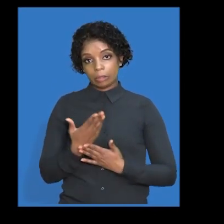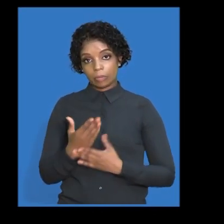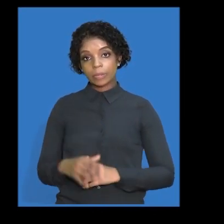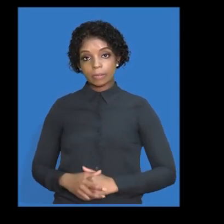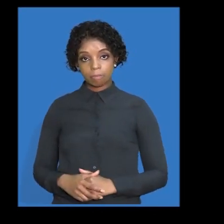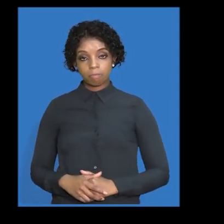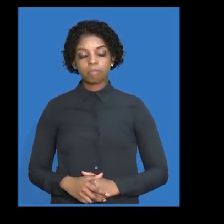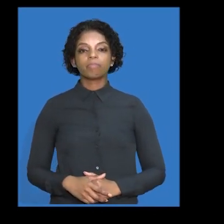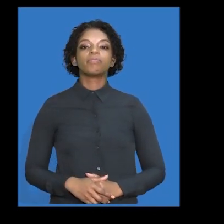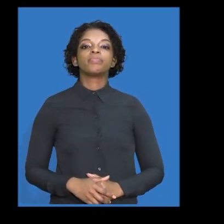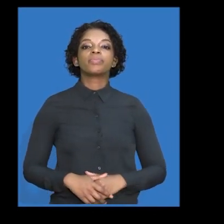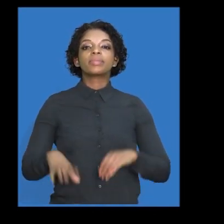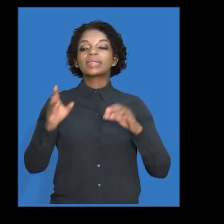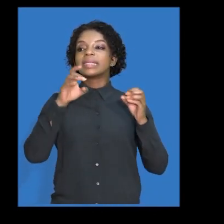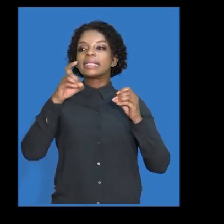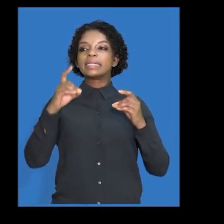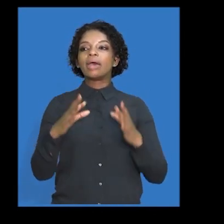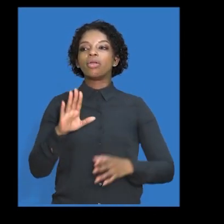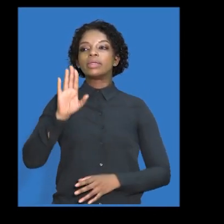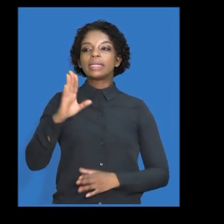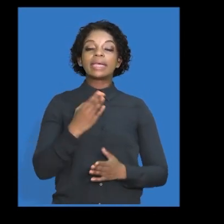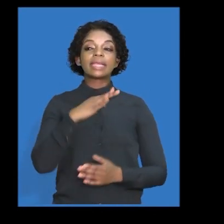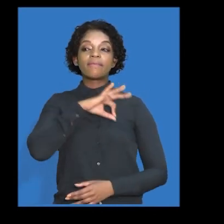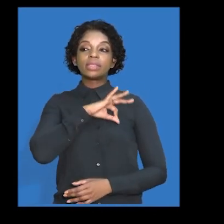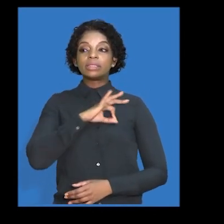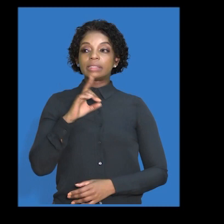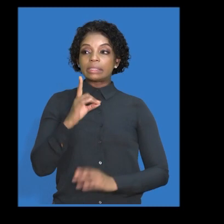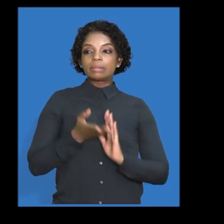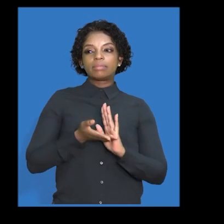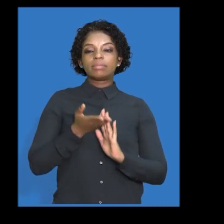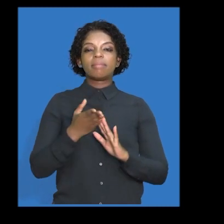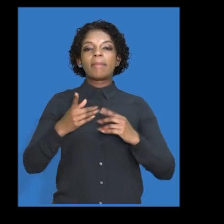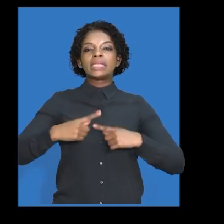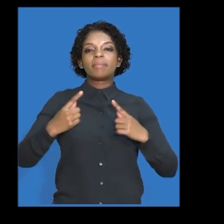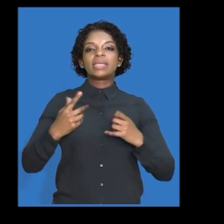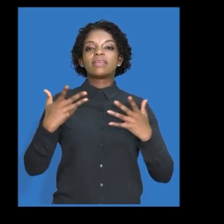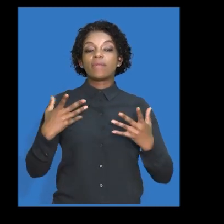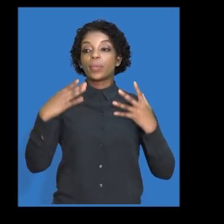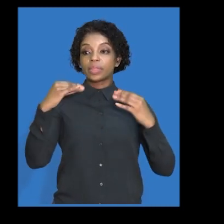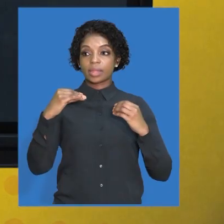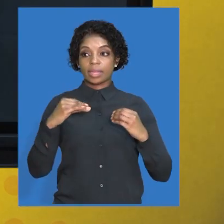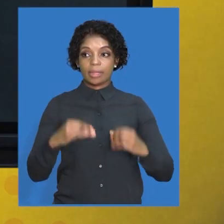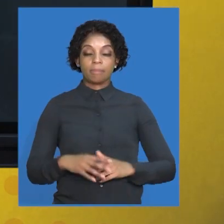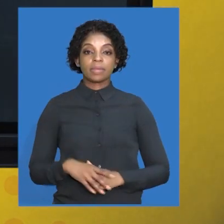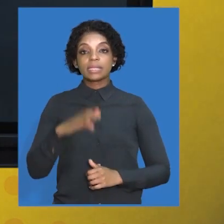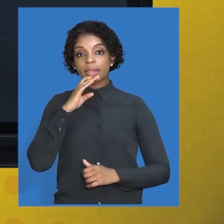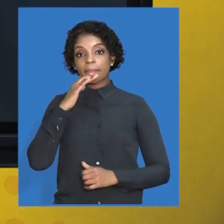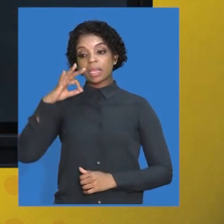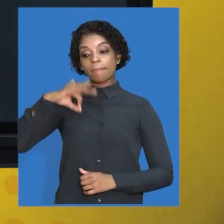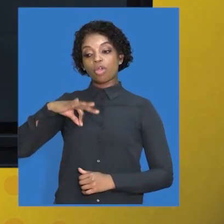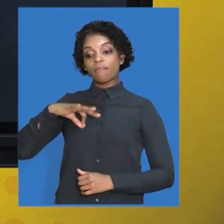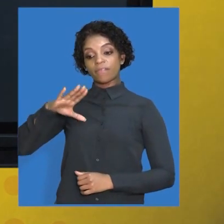Directors' fees increase the company's expenses, which reduces net profit. Right? Your directors, often you have to pay